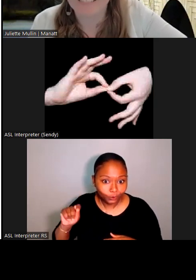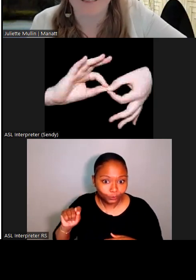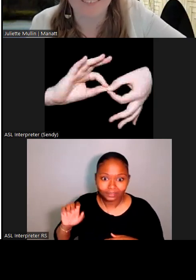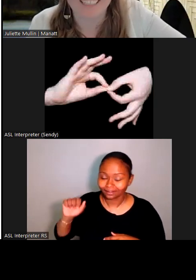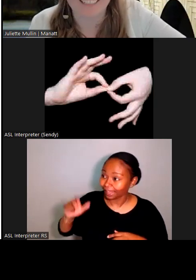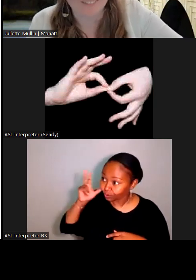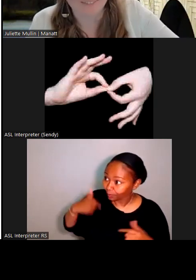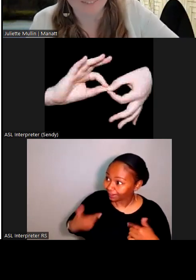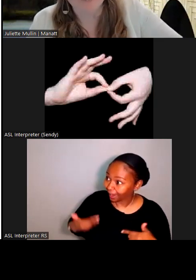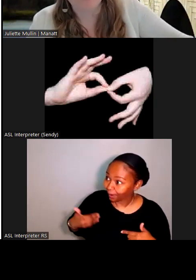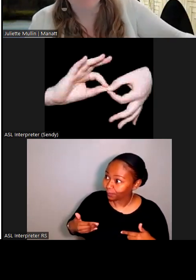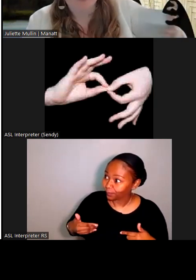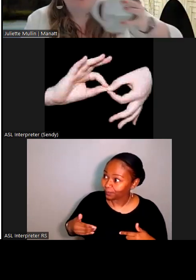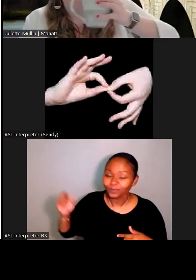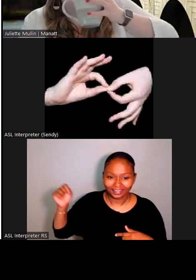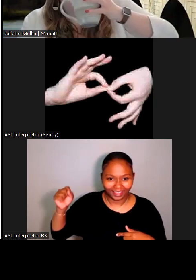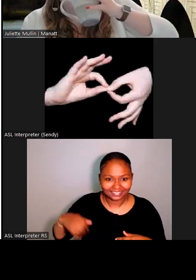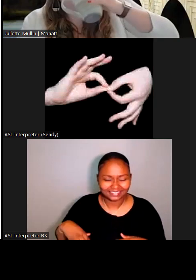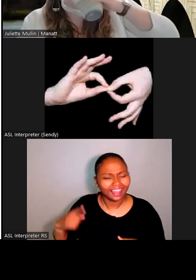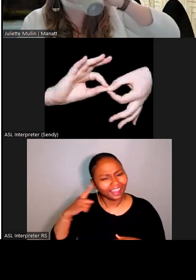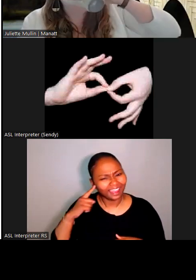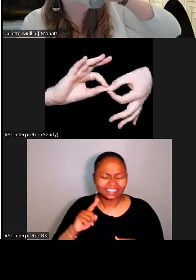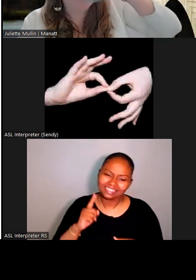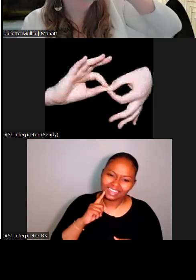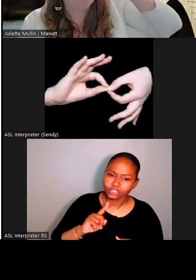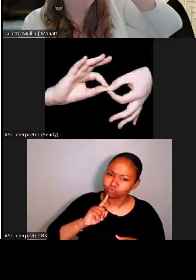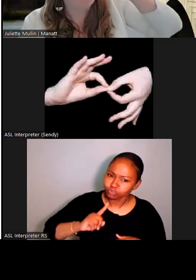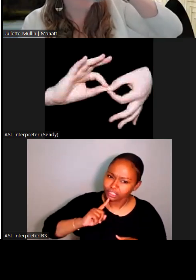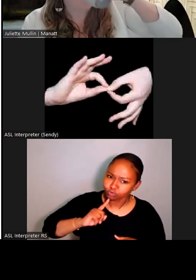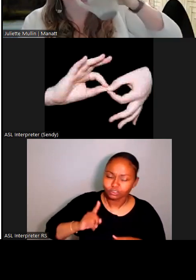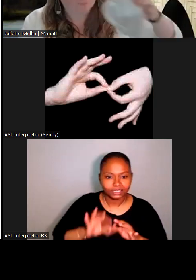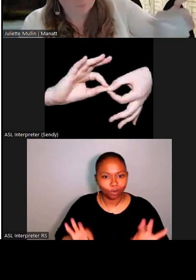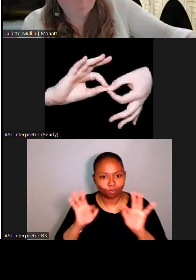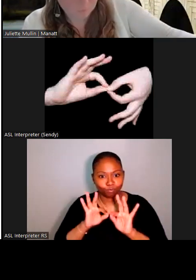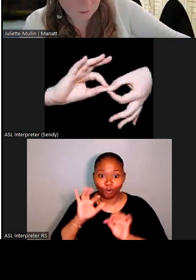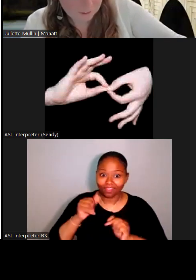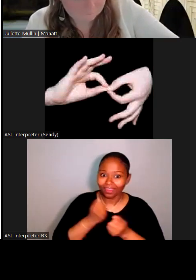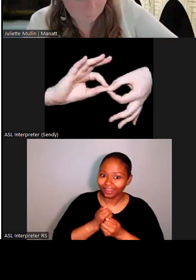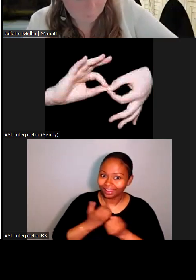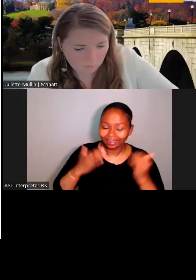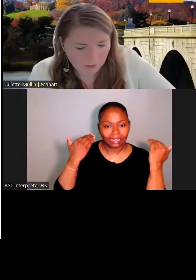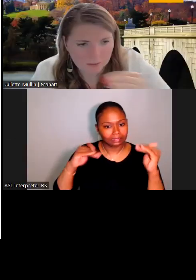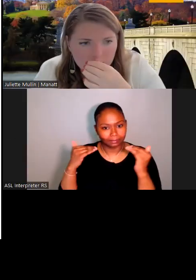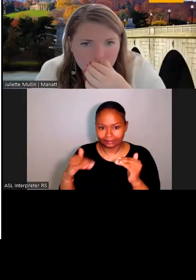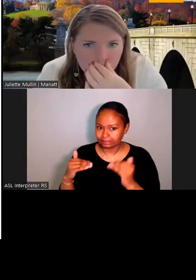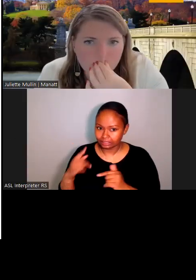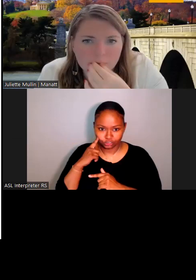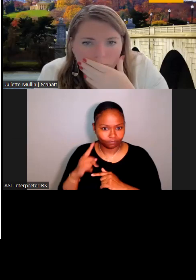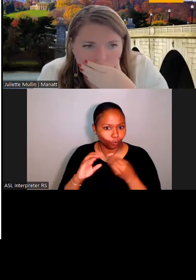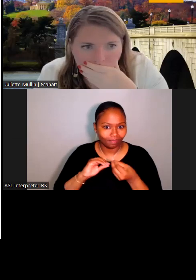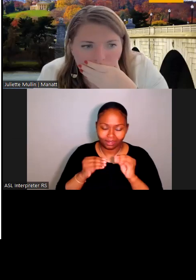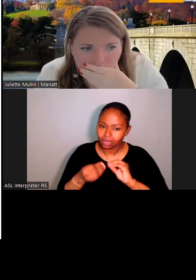now? Yes, we can hear you. Yeah, I think it's really, really important that any limitation on